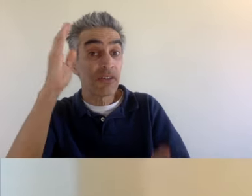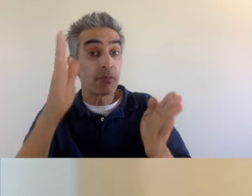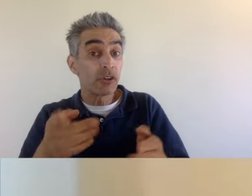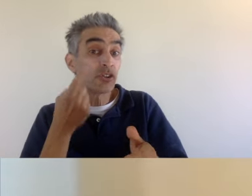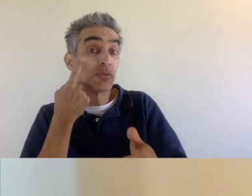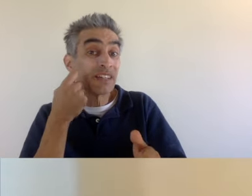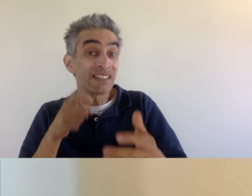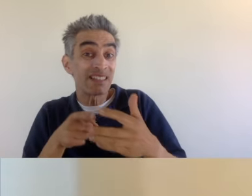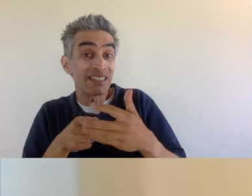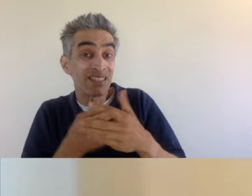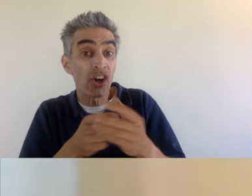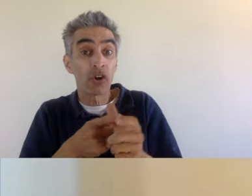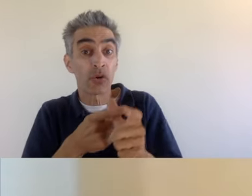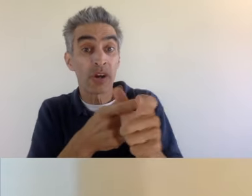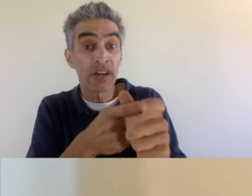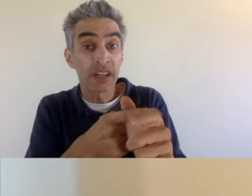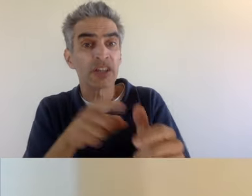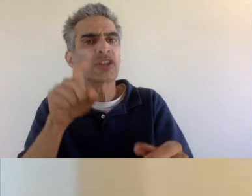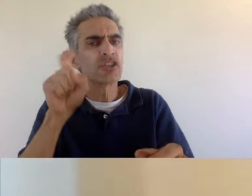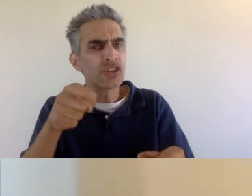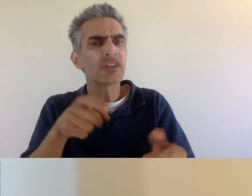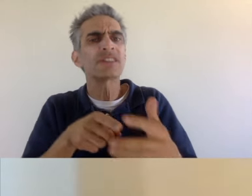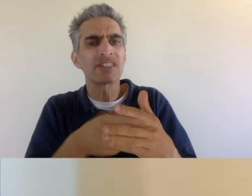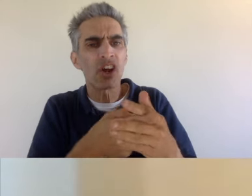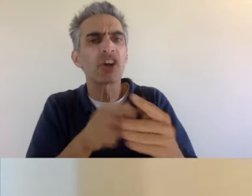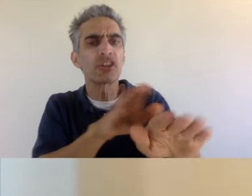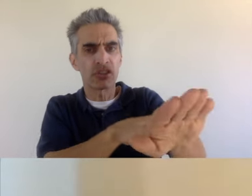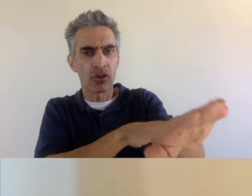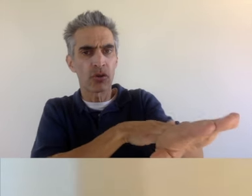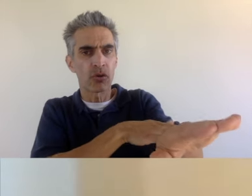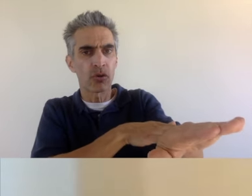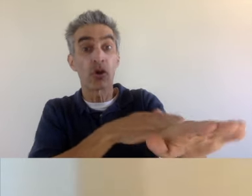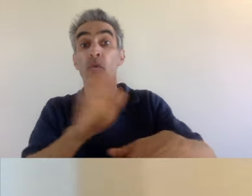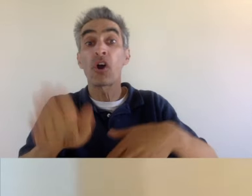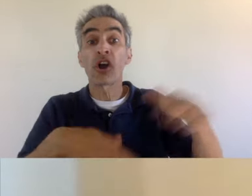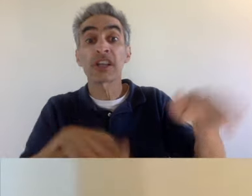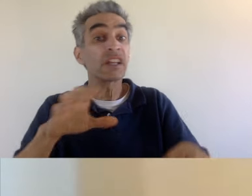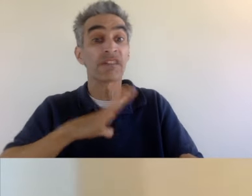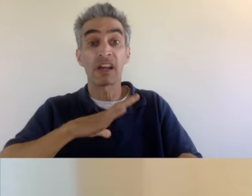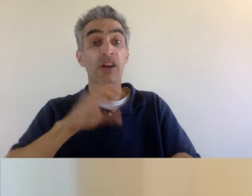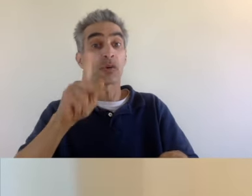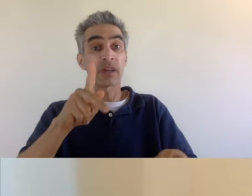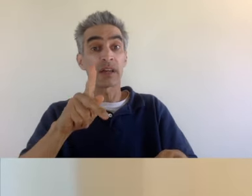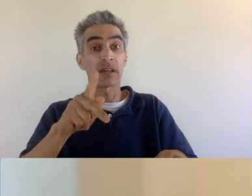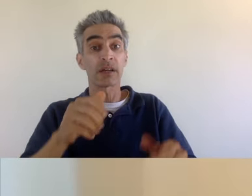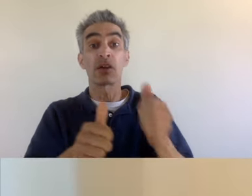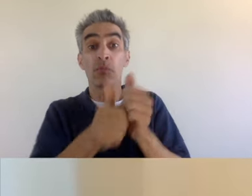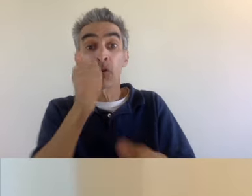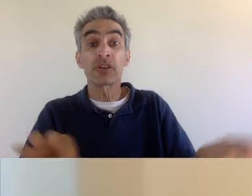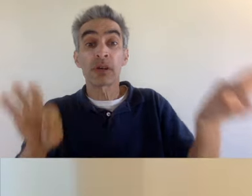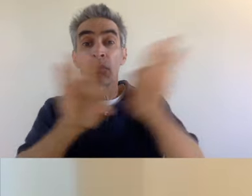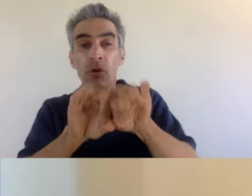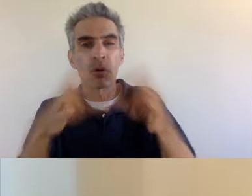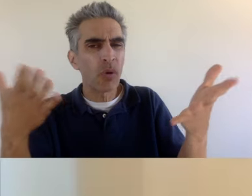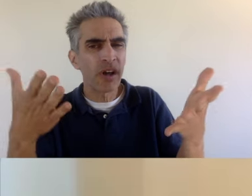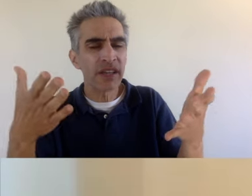your runs. And I guess if someone's just starting to run, I would say just go out and run